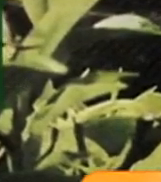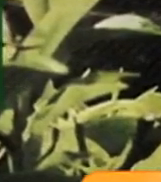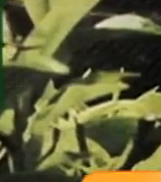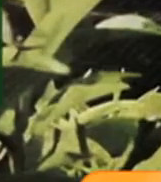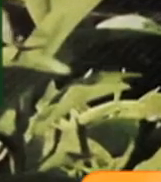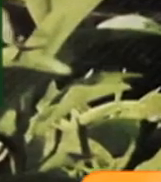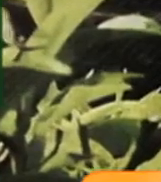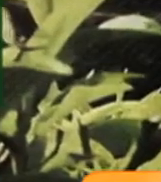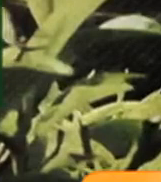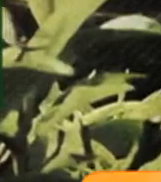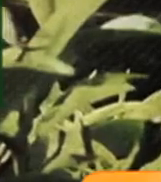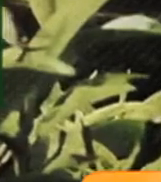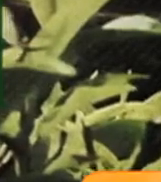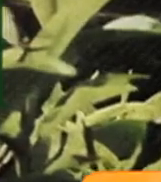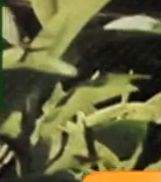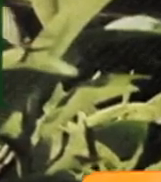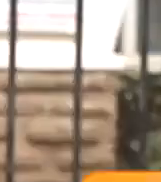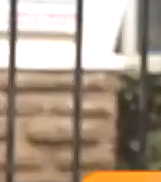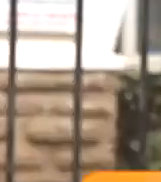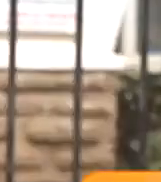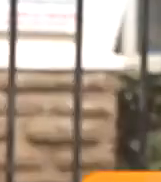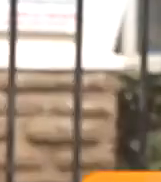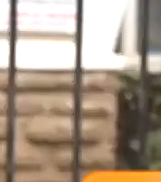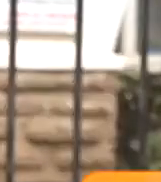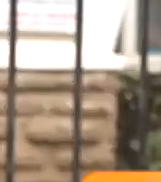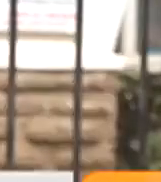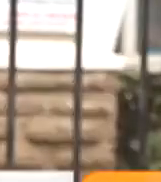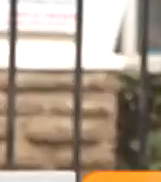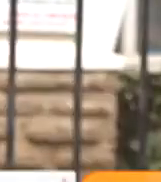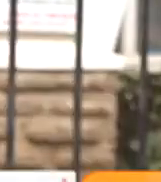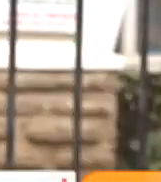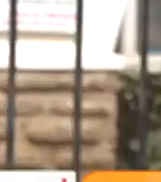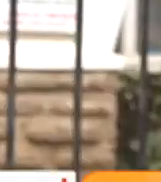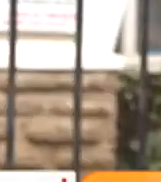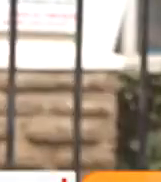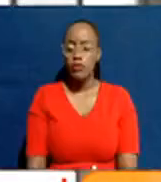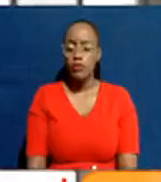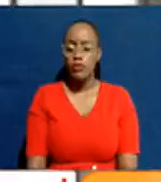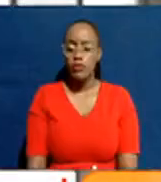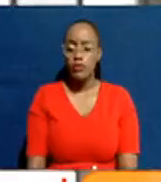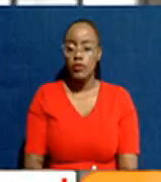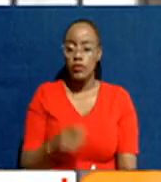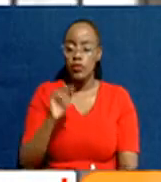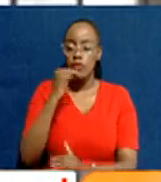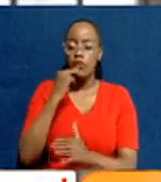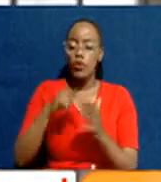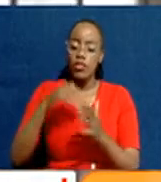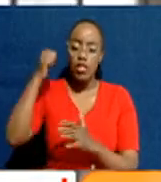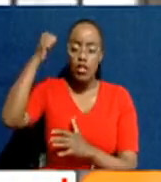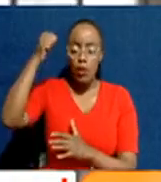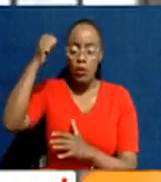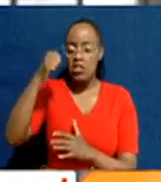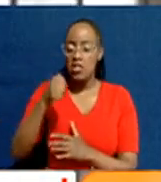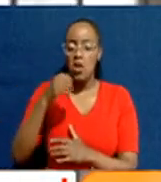to remain calm. Earlier on, we had also met ANAC leaders that we need to turn down on the political rhetoric